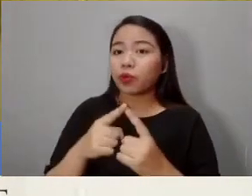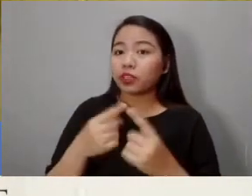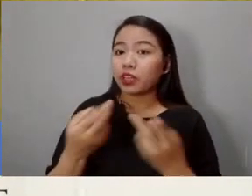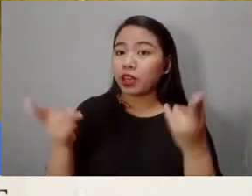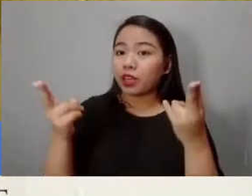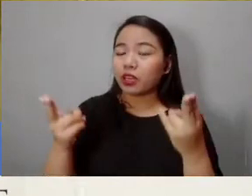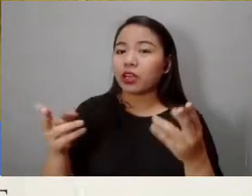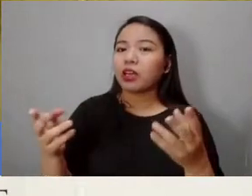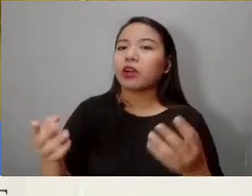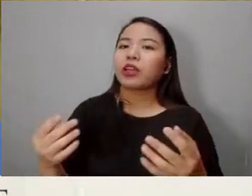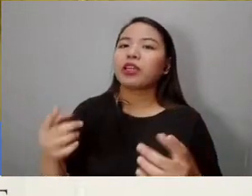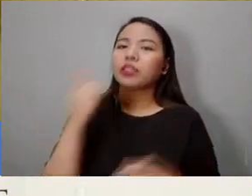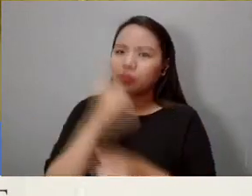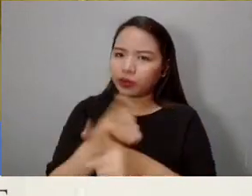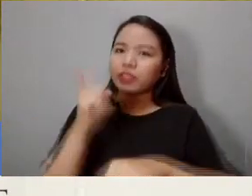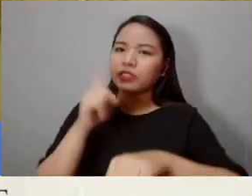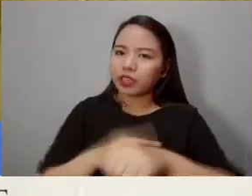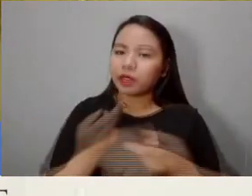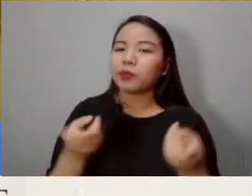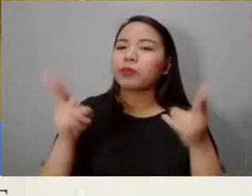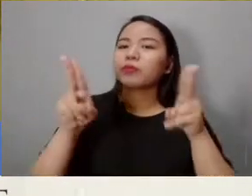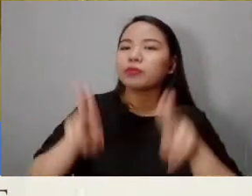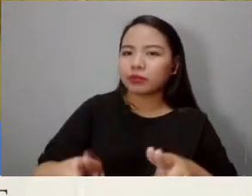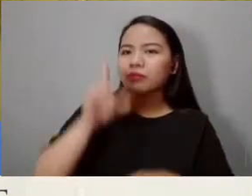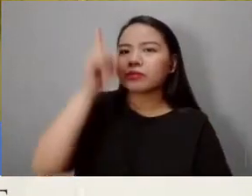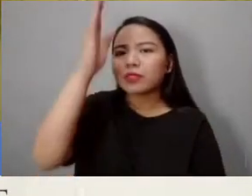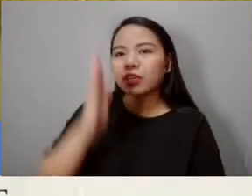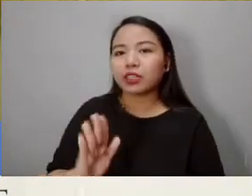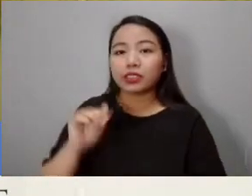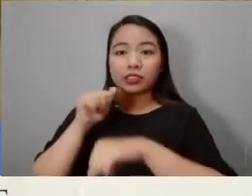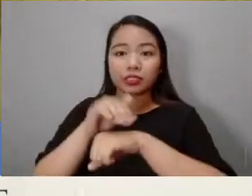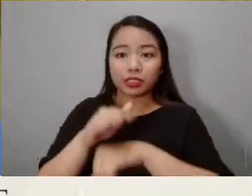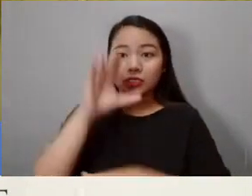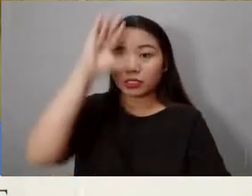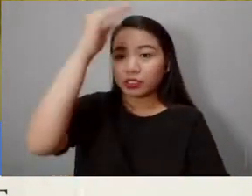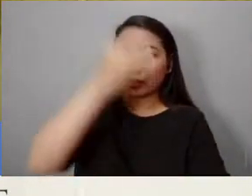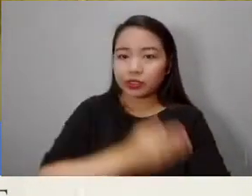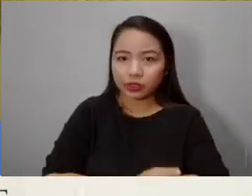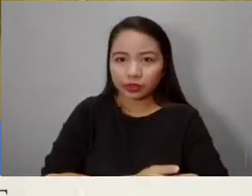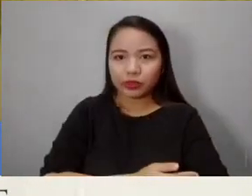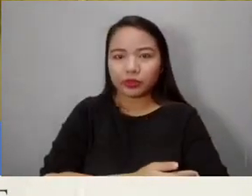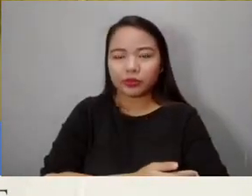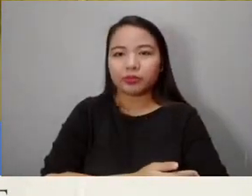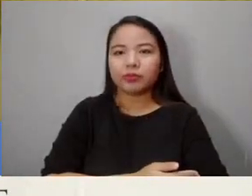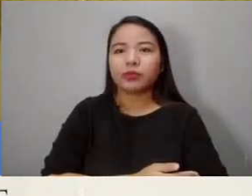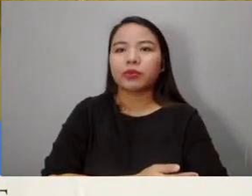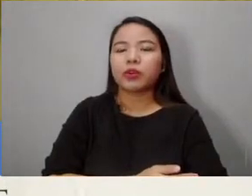come, God sent His Son, born of a woman,